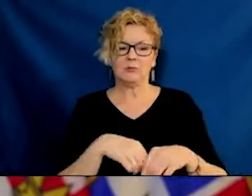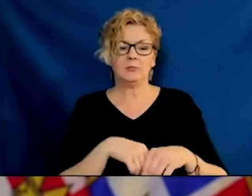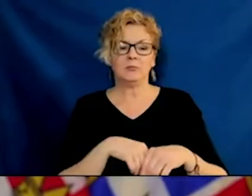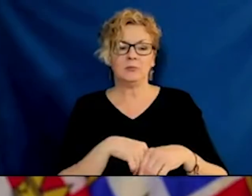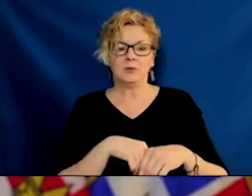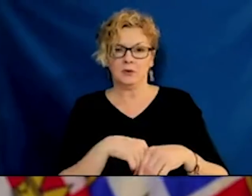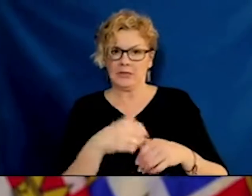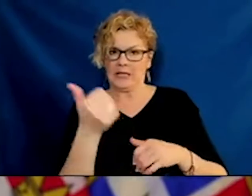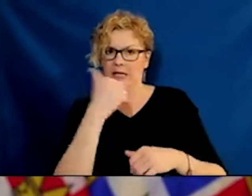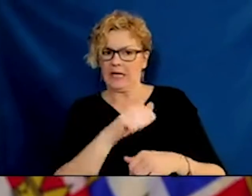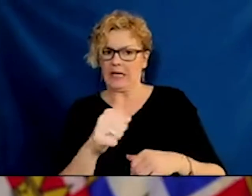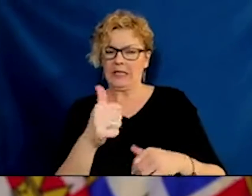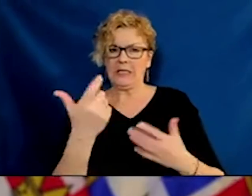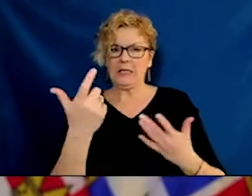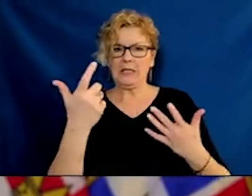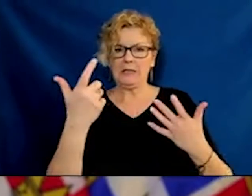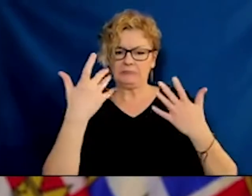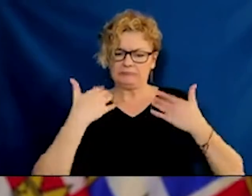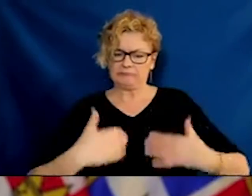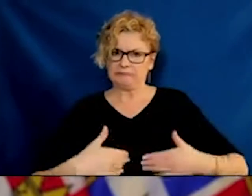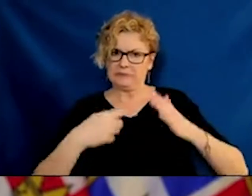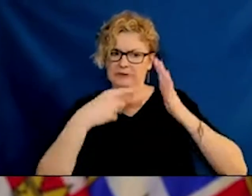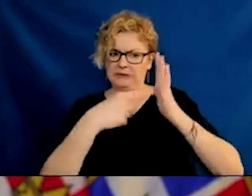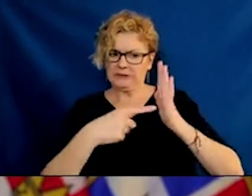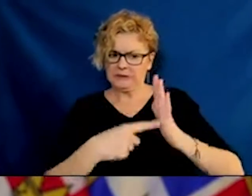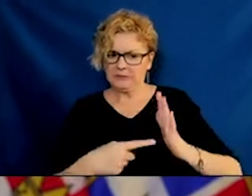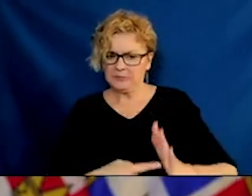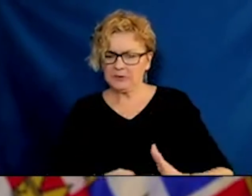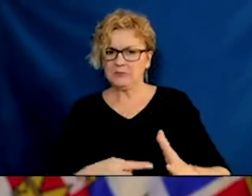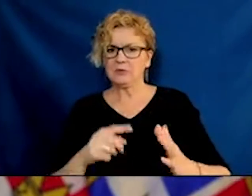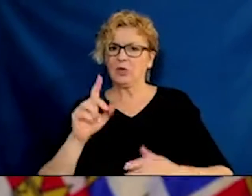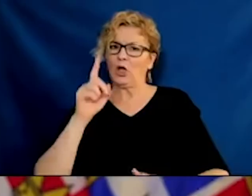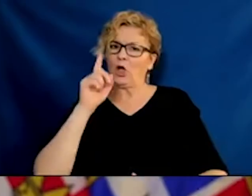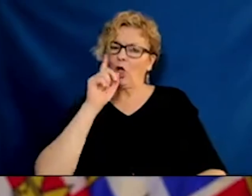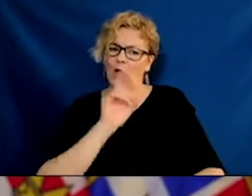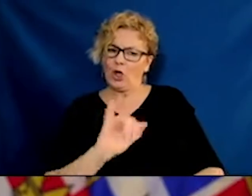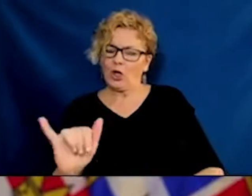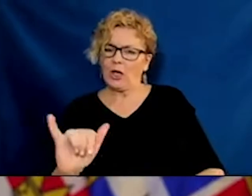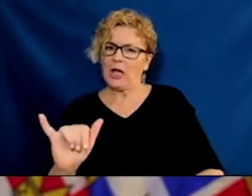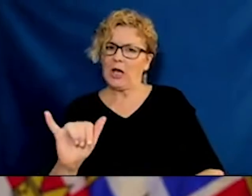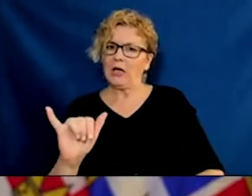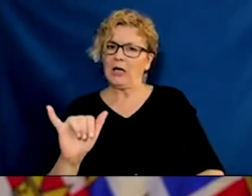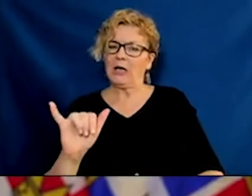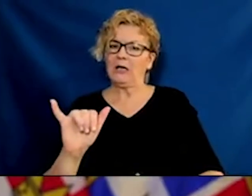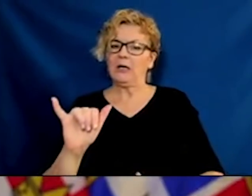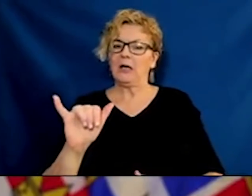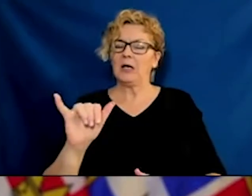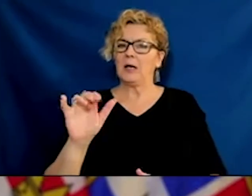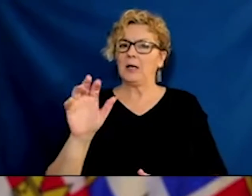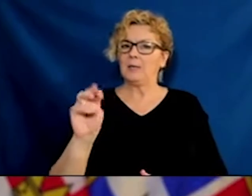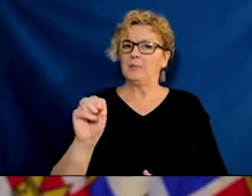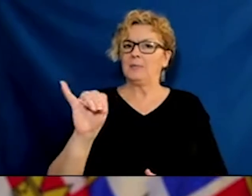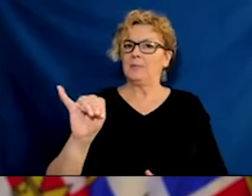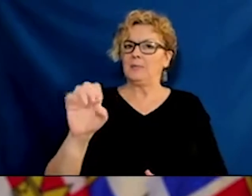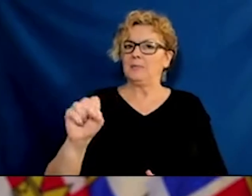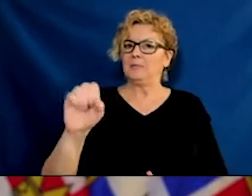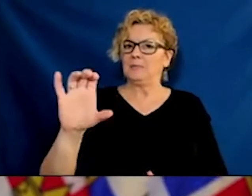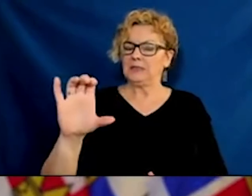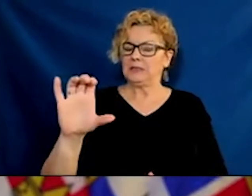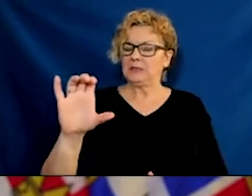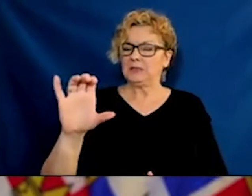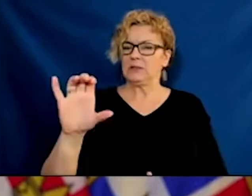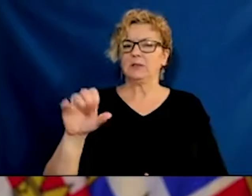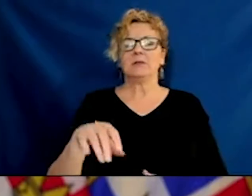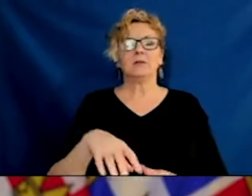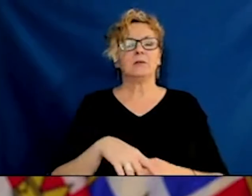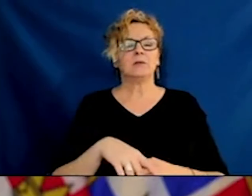multisystem inflammatory syndrome in children, or MISC. And to date, as I reported last week, we have had 6 children in BC who have